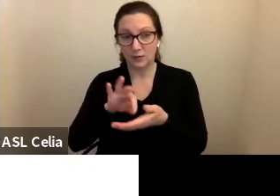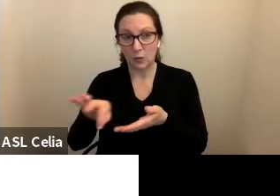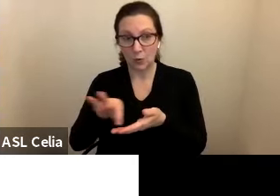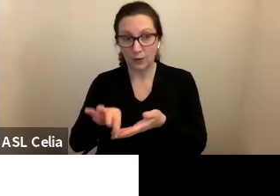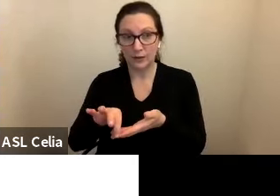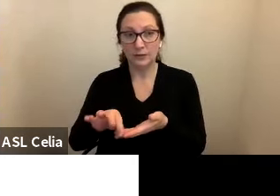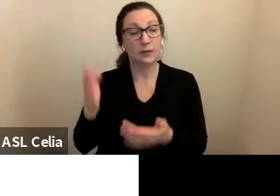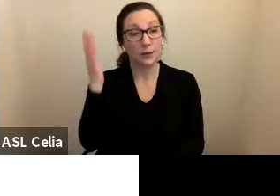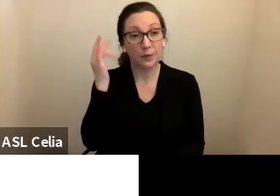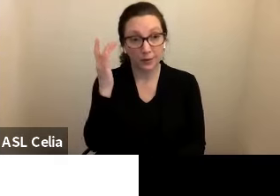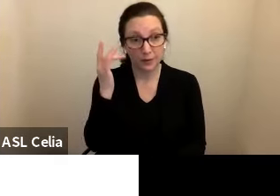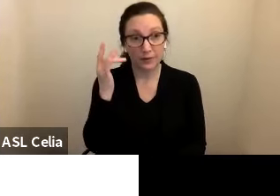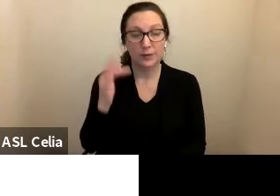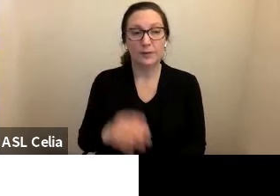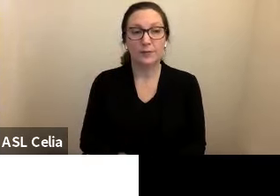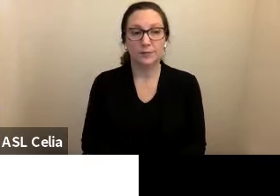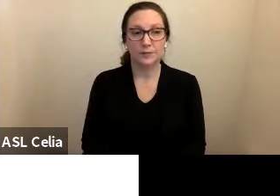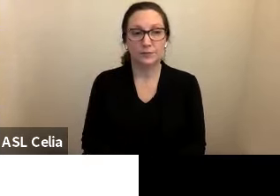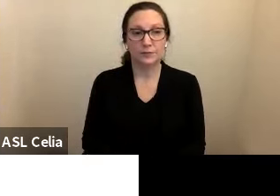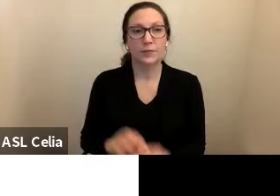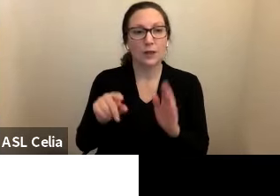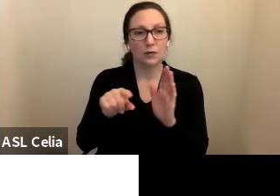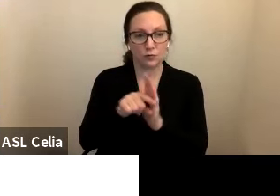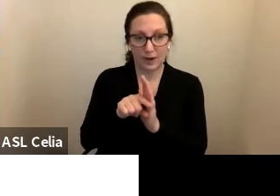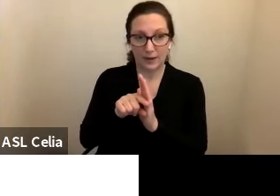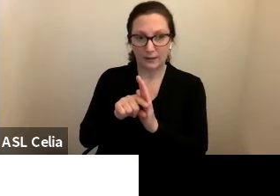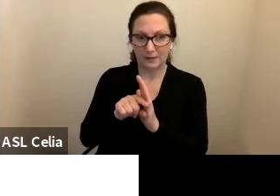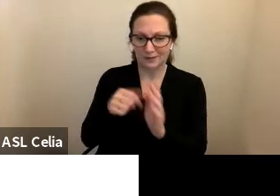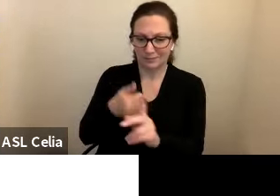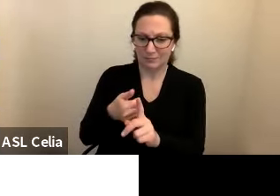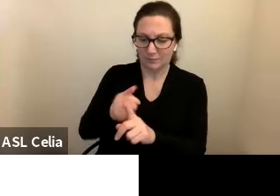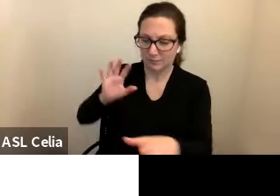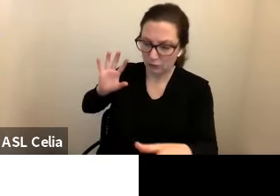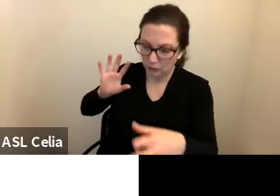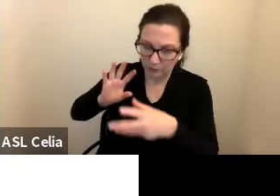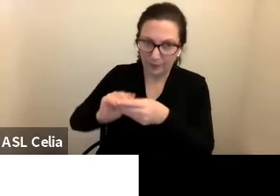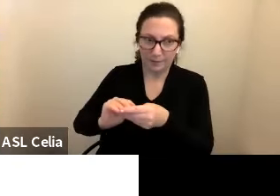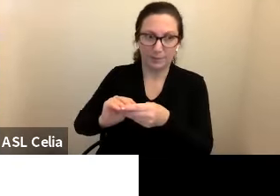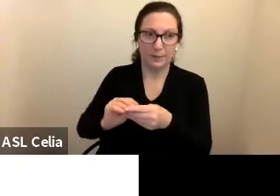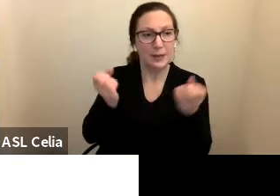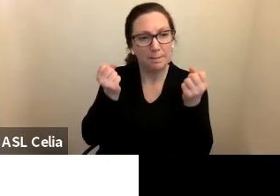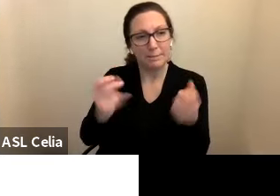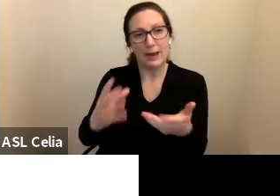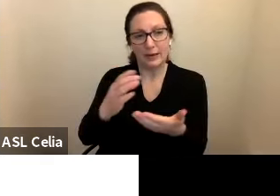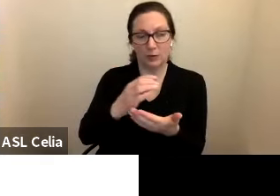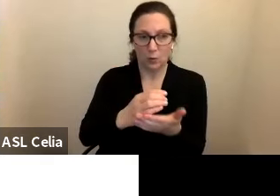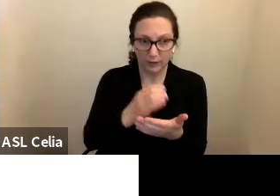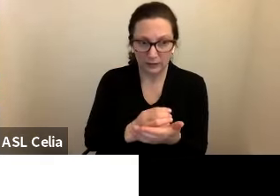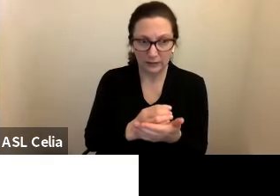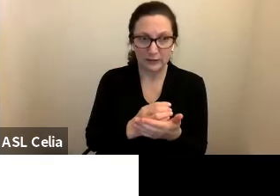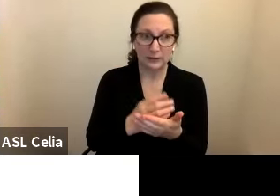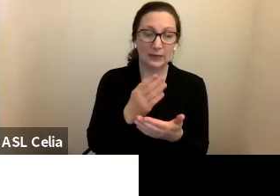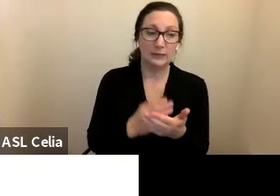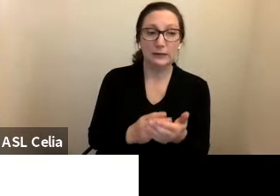likely because grades are cumulative. Many courses, including some